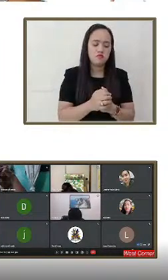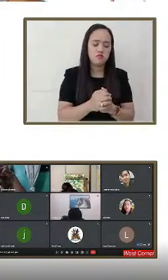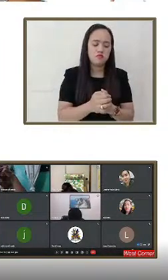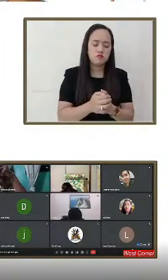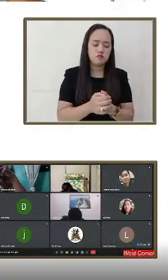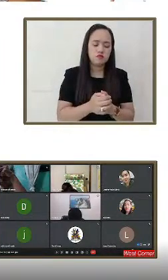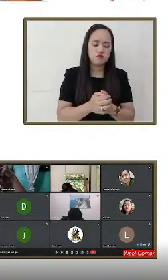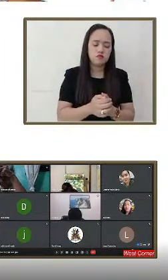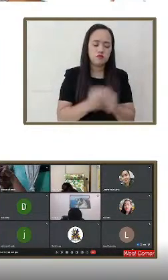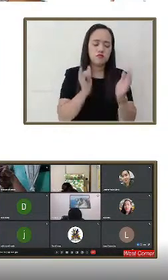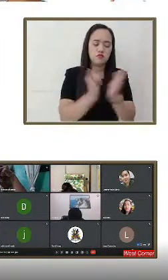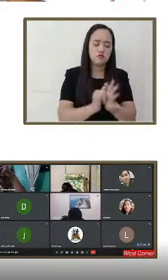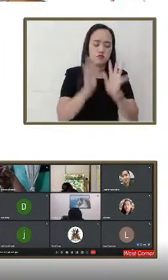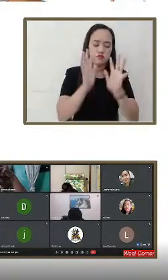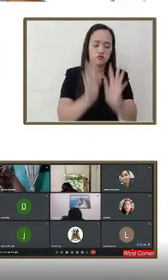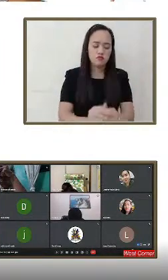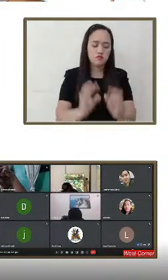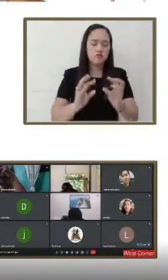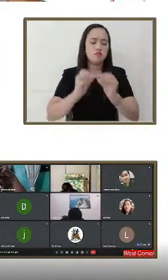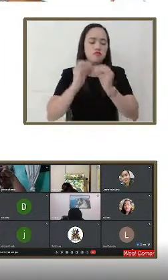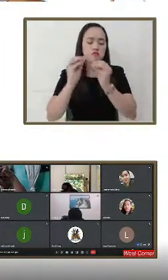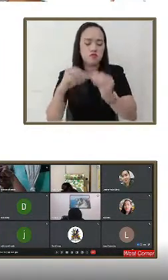Thank you, O God, for the wisdom from above.